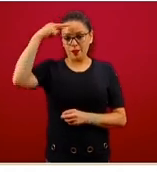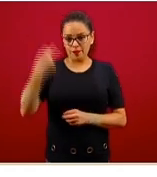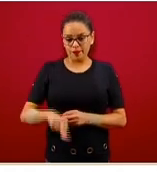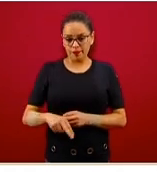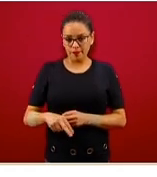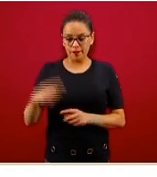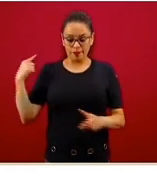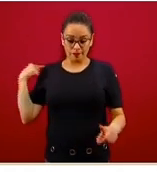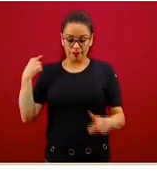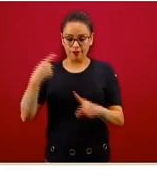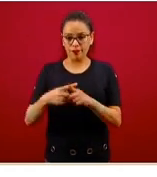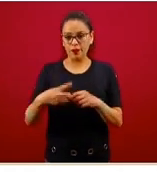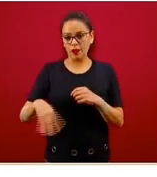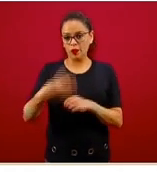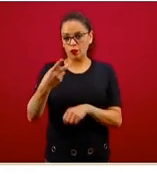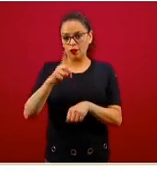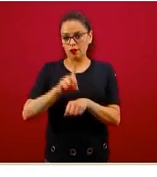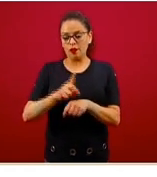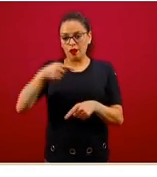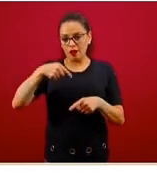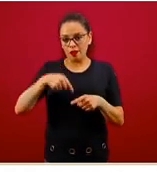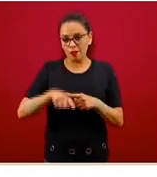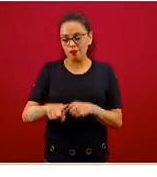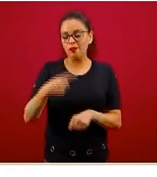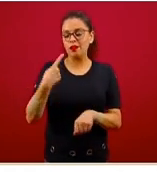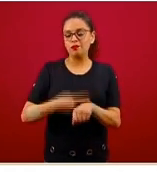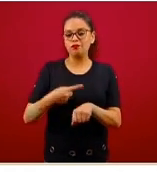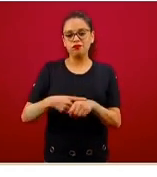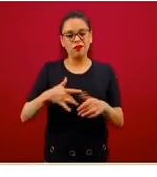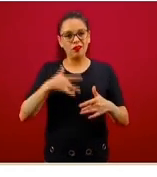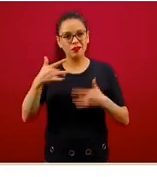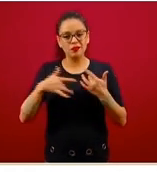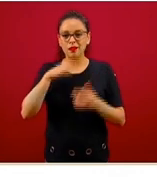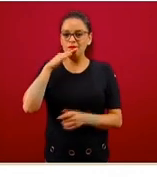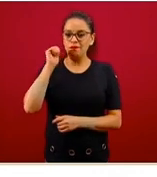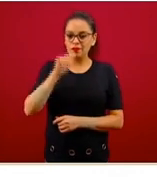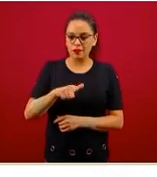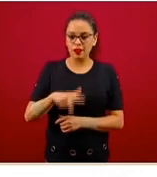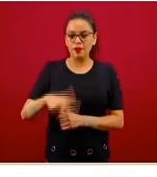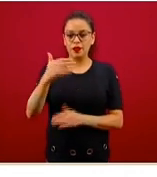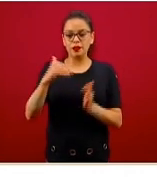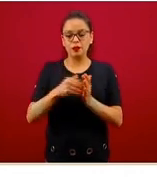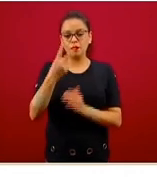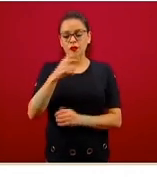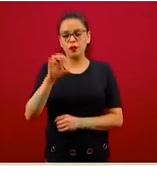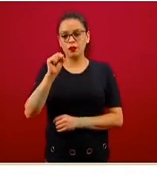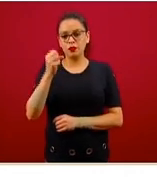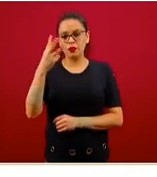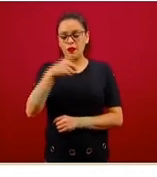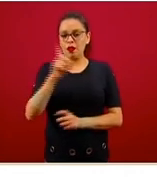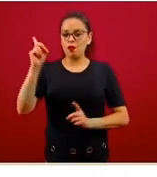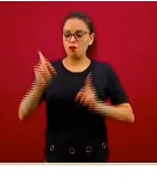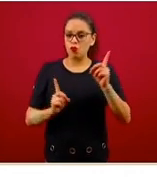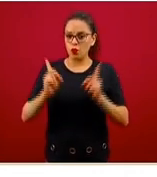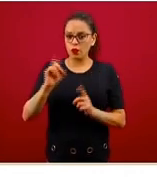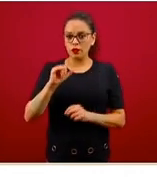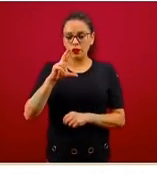5,444 are active cases, meaning the ones that have showed symptoms during the past 14 days. We